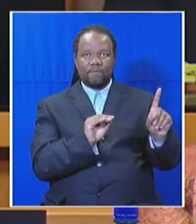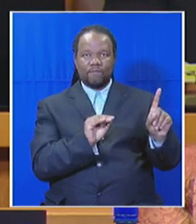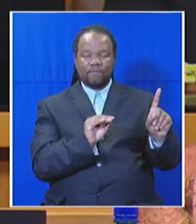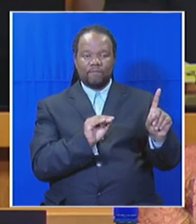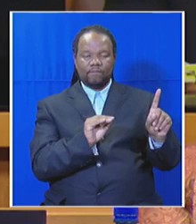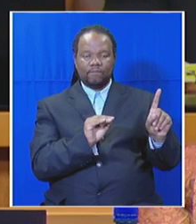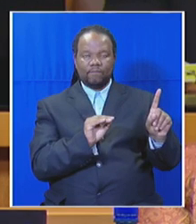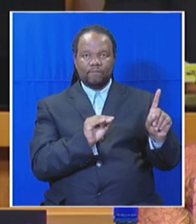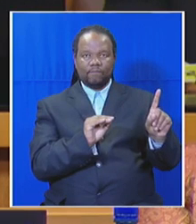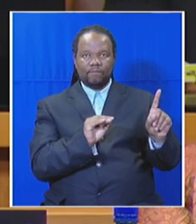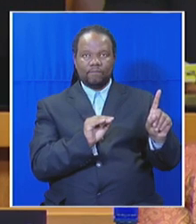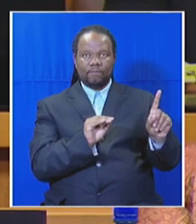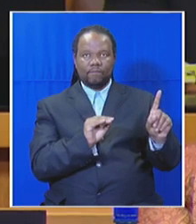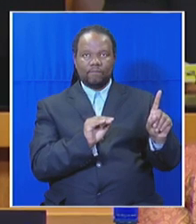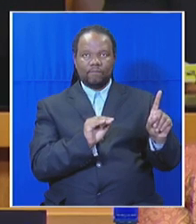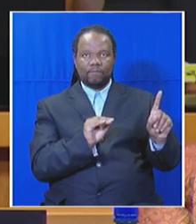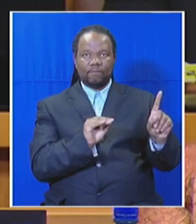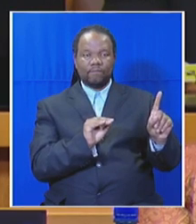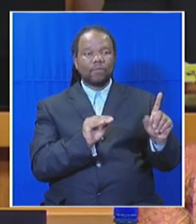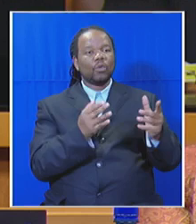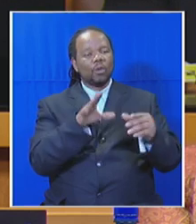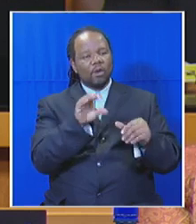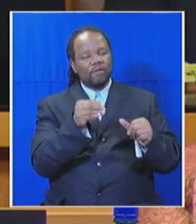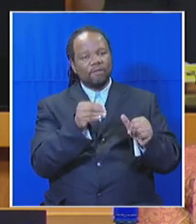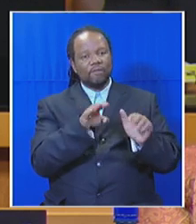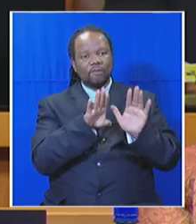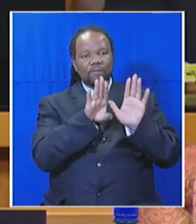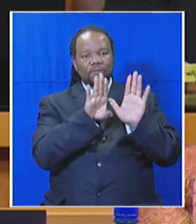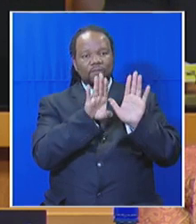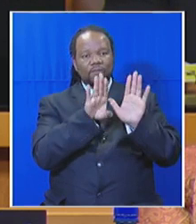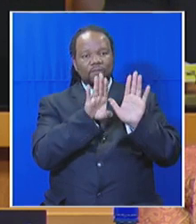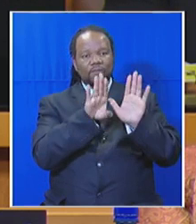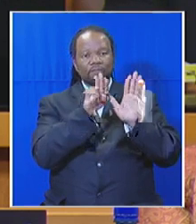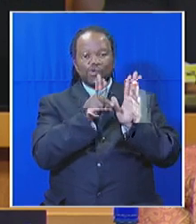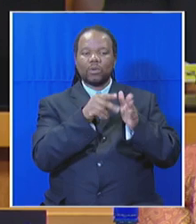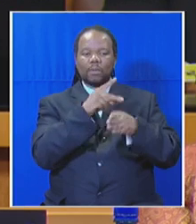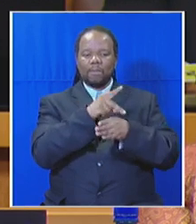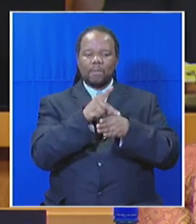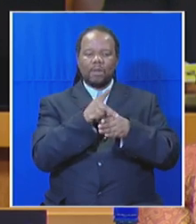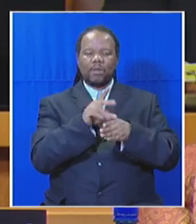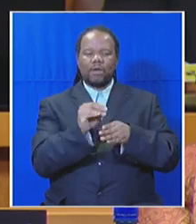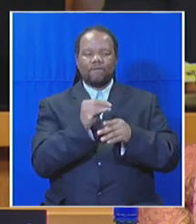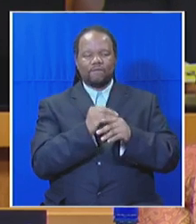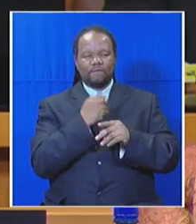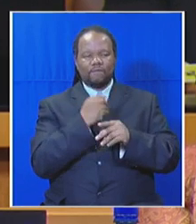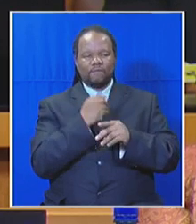this 9-point plan. The question that I want to pose, His Excellency, is